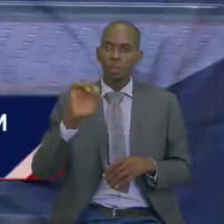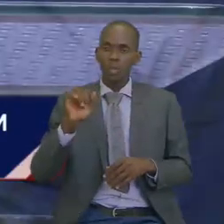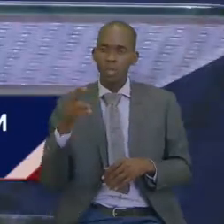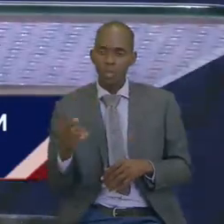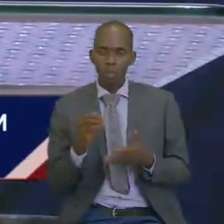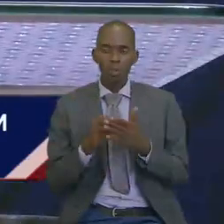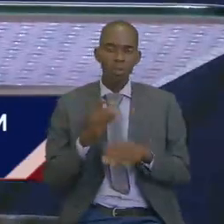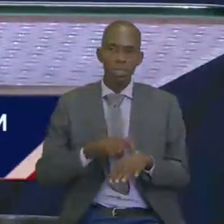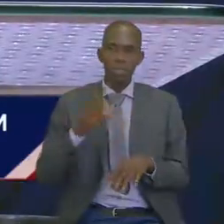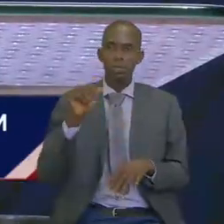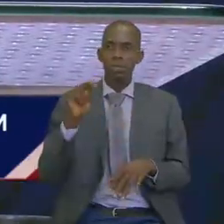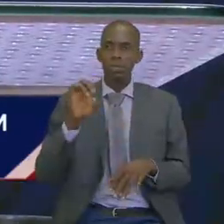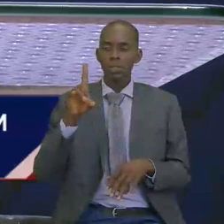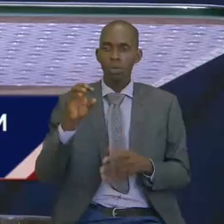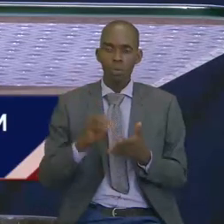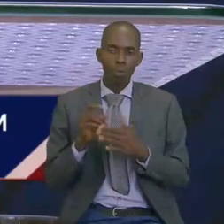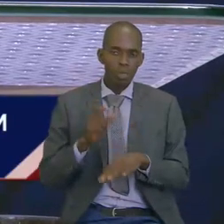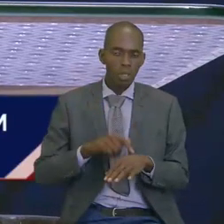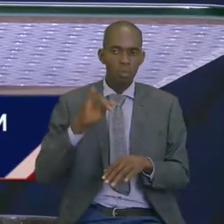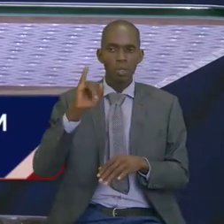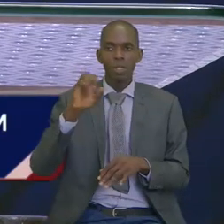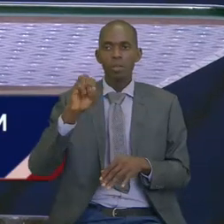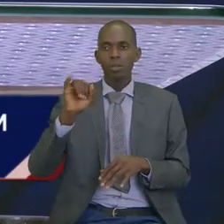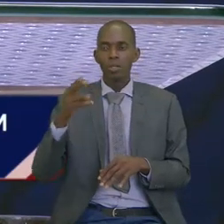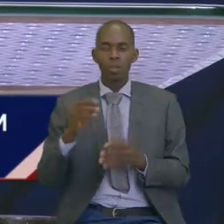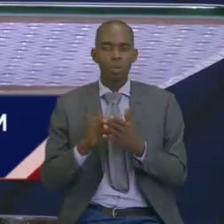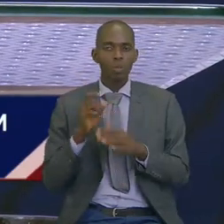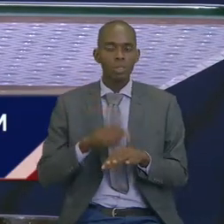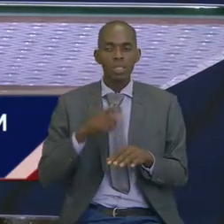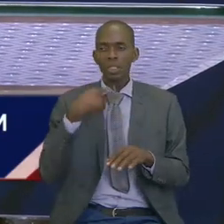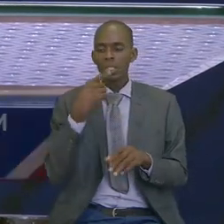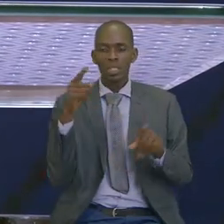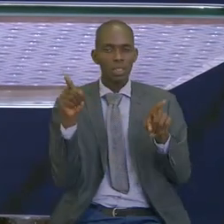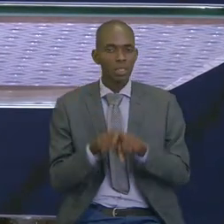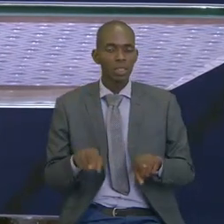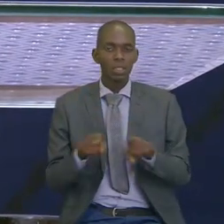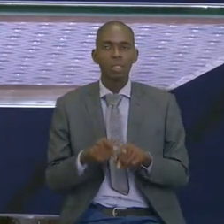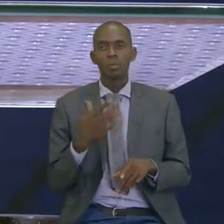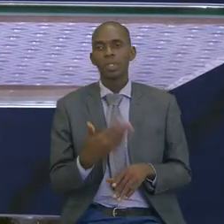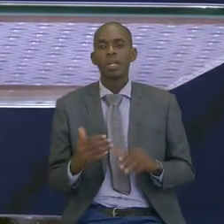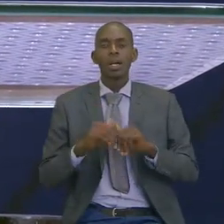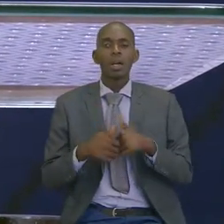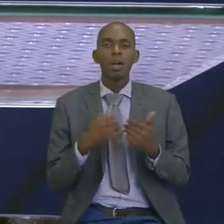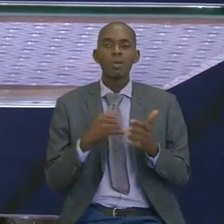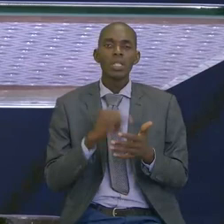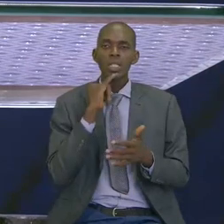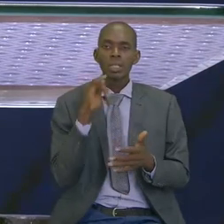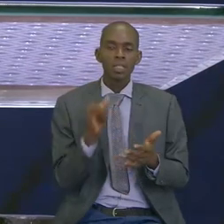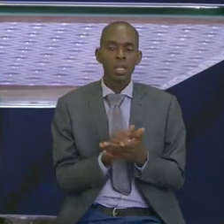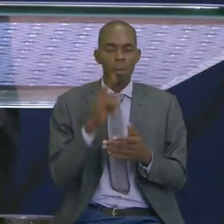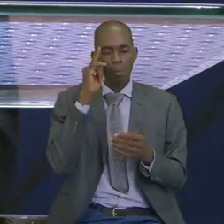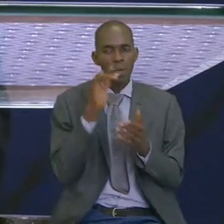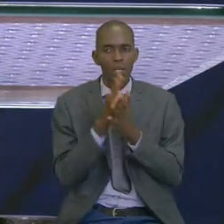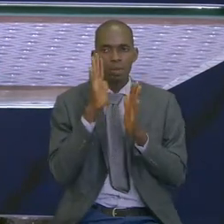his own time, no matter where the prophets are, they say the same thing. How is it that believers can